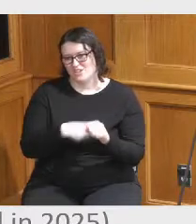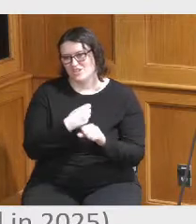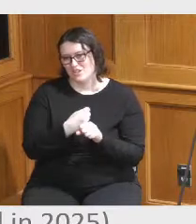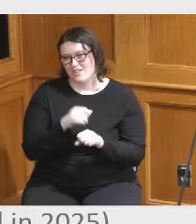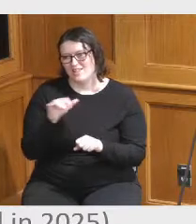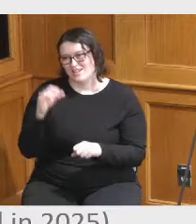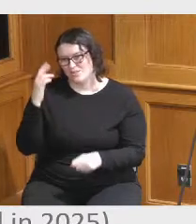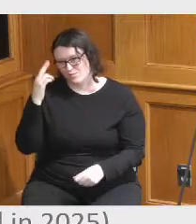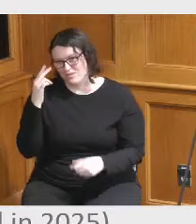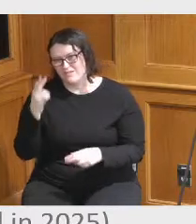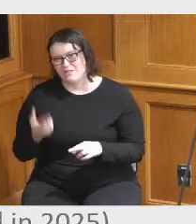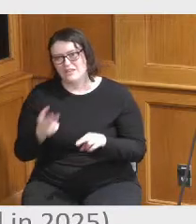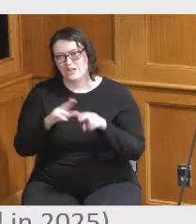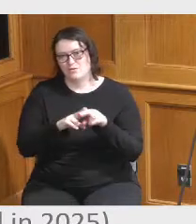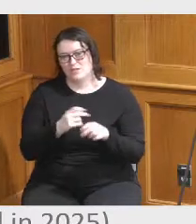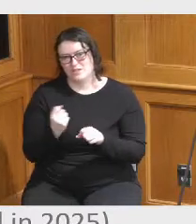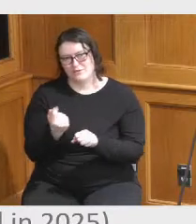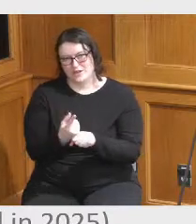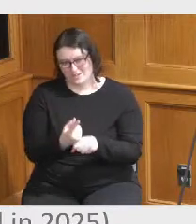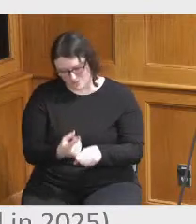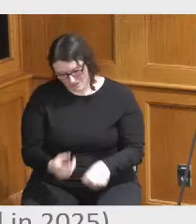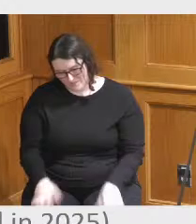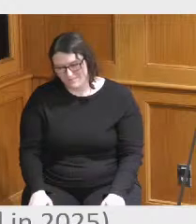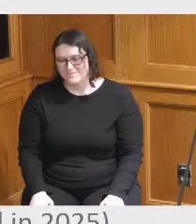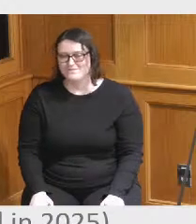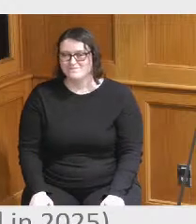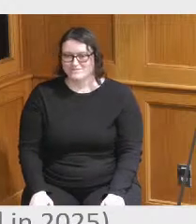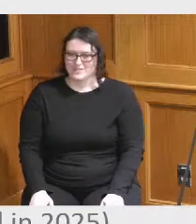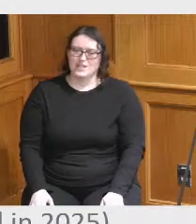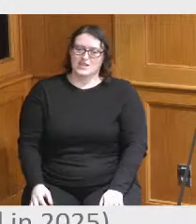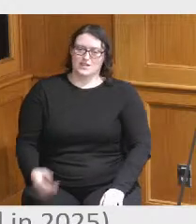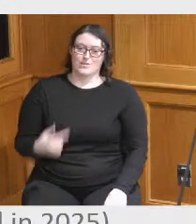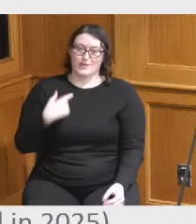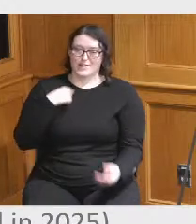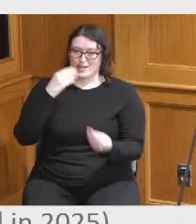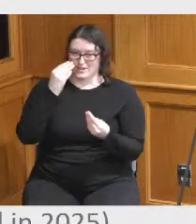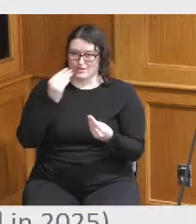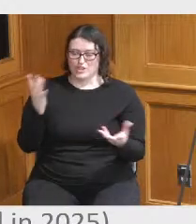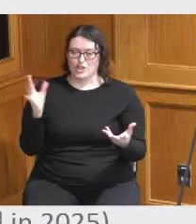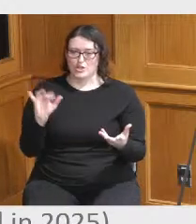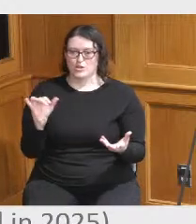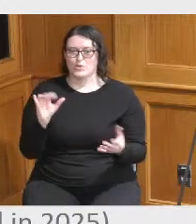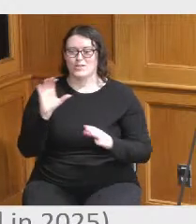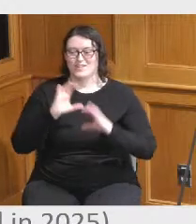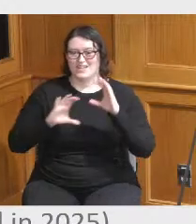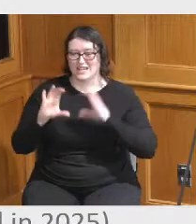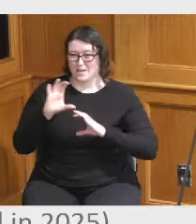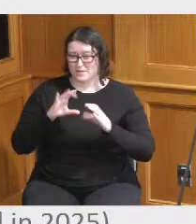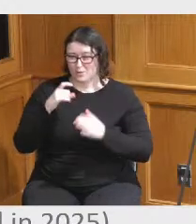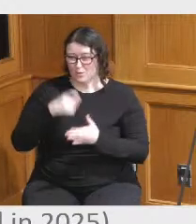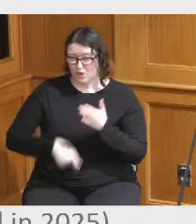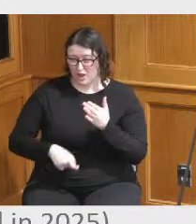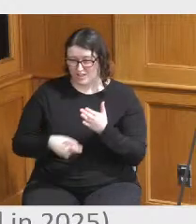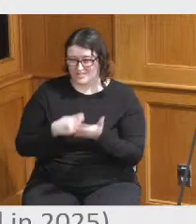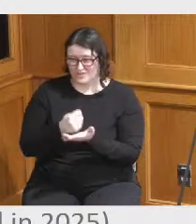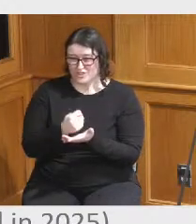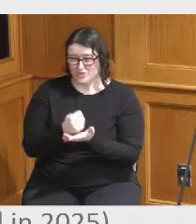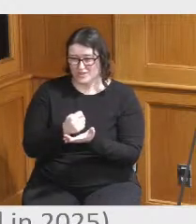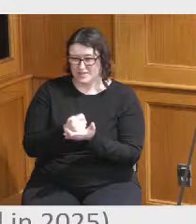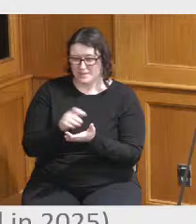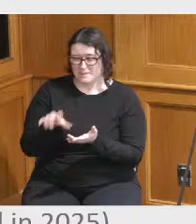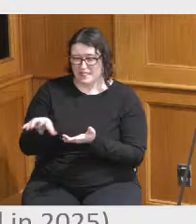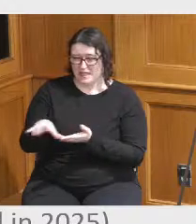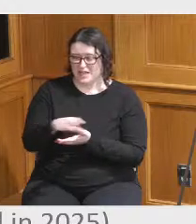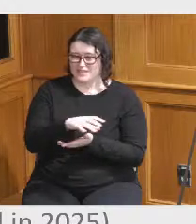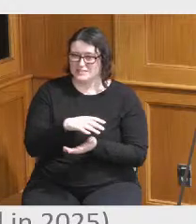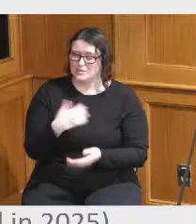increases going into 2025. So I've shared there the chemical costs for our treatment plants